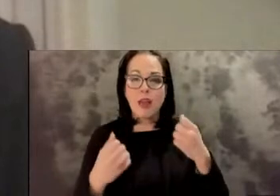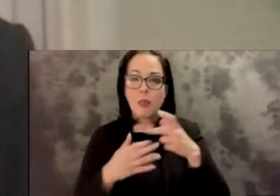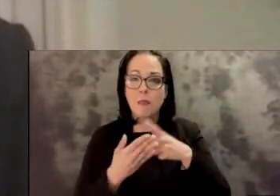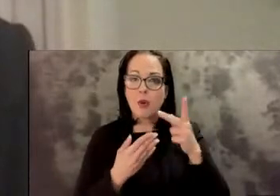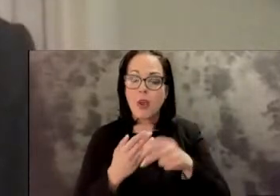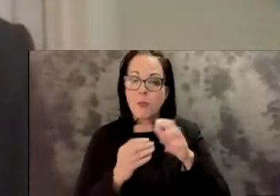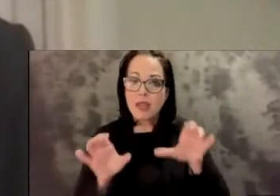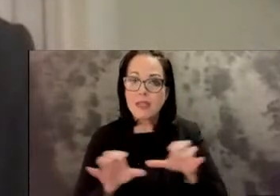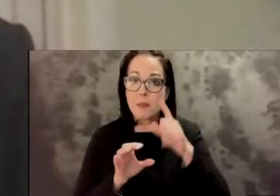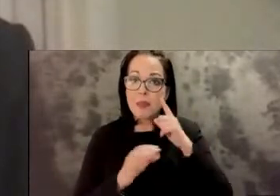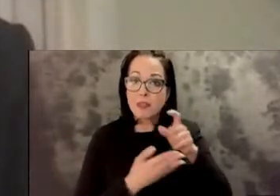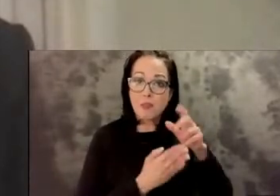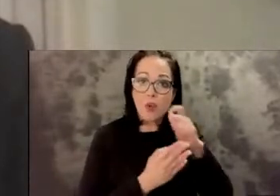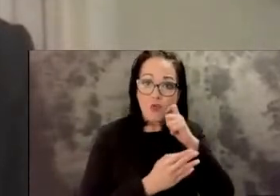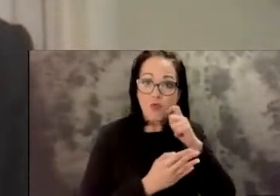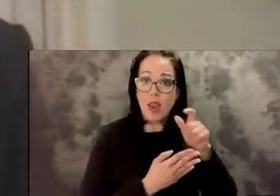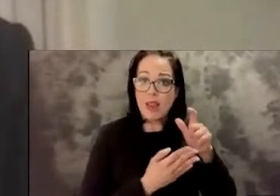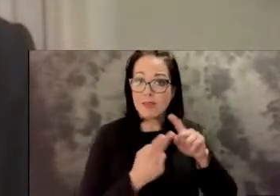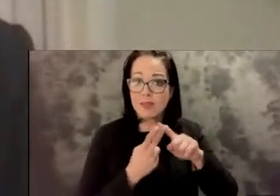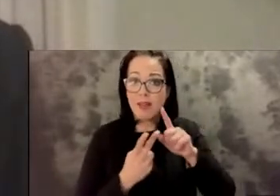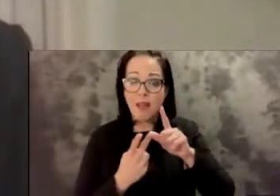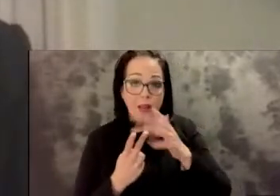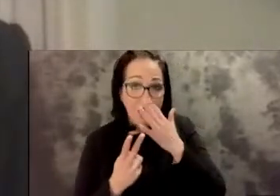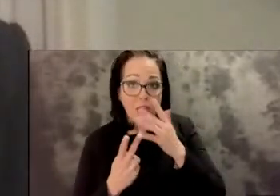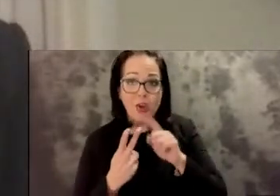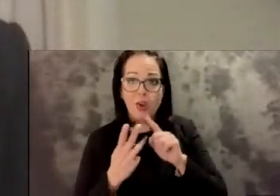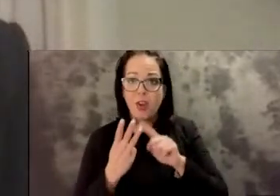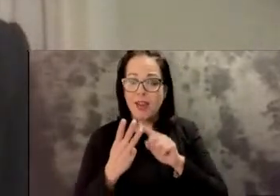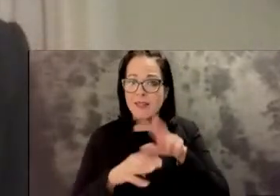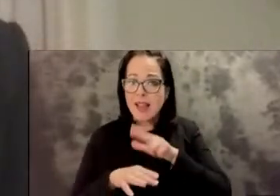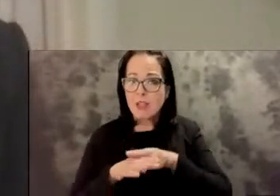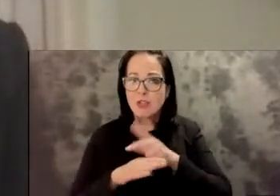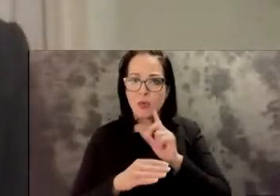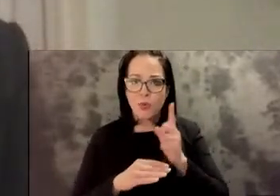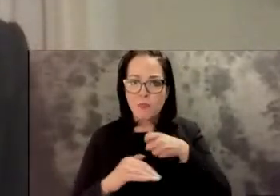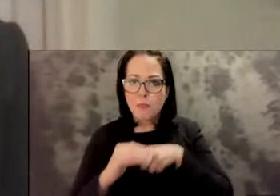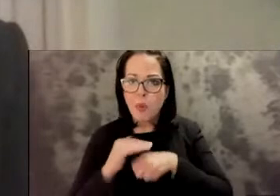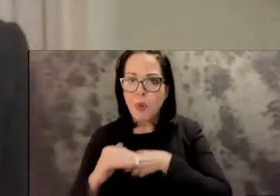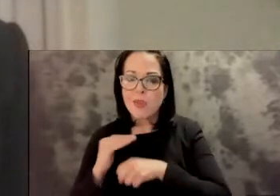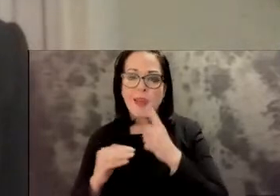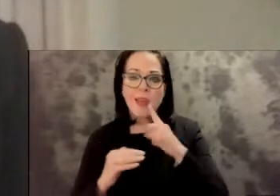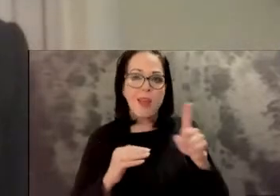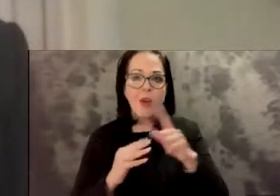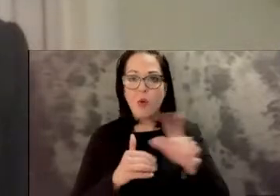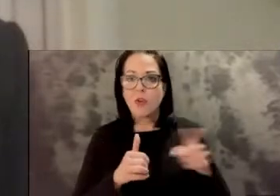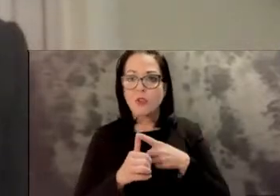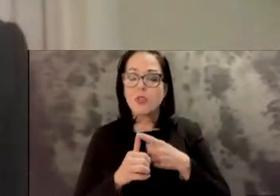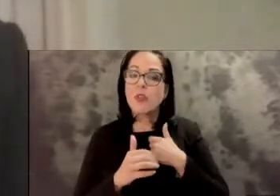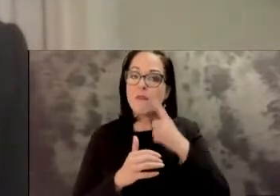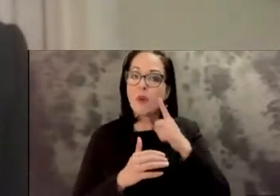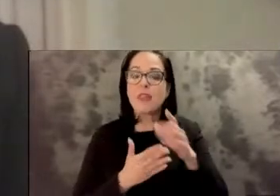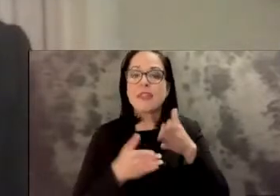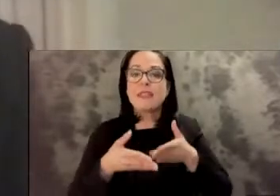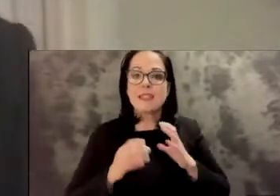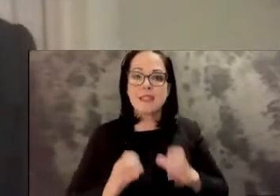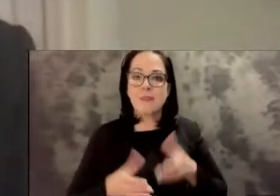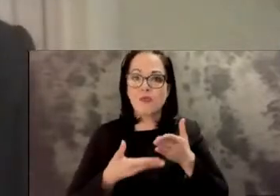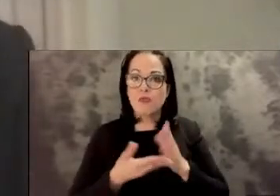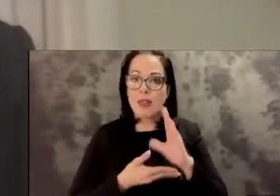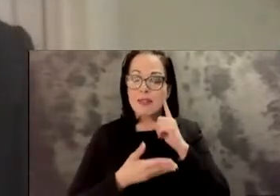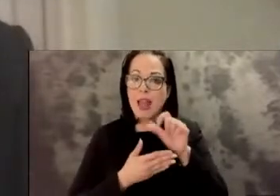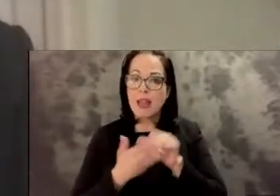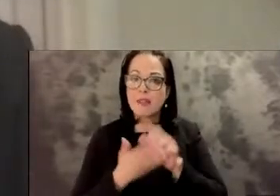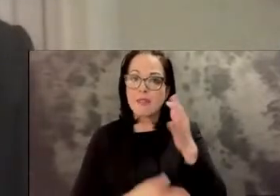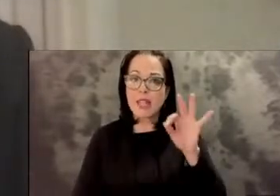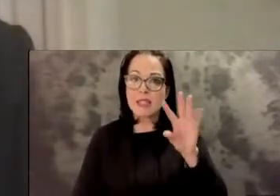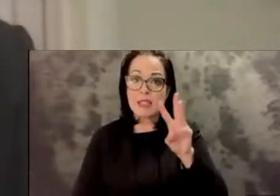because of race, color, or national origin, as prohibited under Title VI of the Civil Rights Act of 1964.